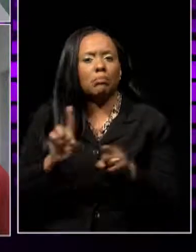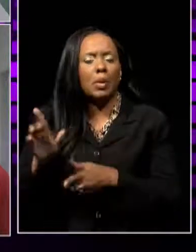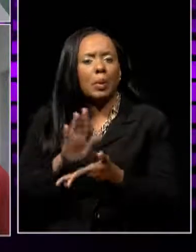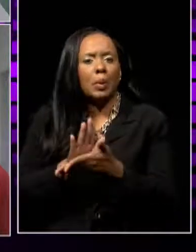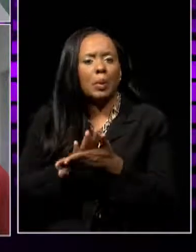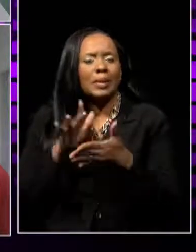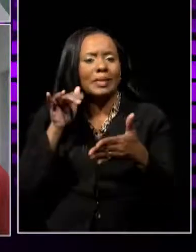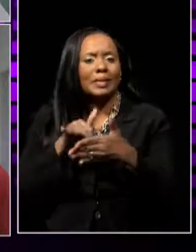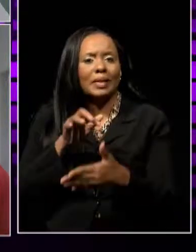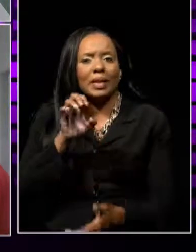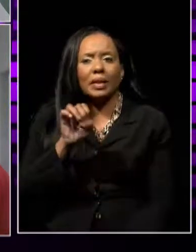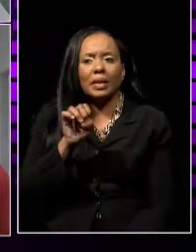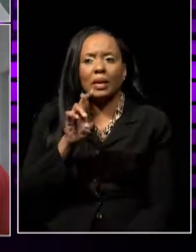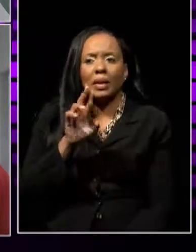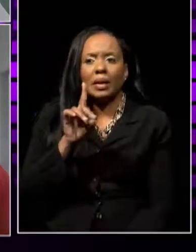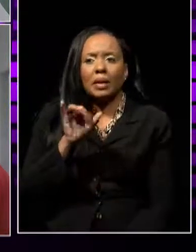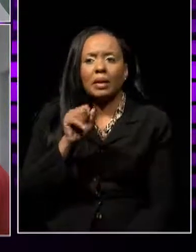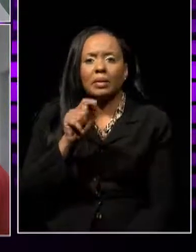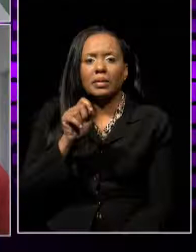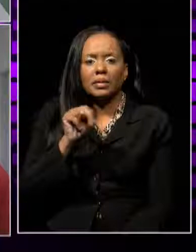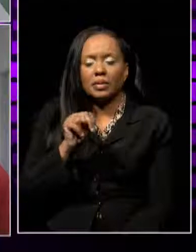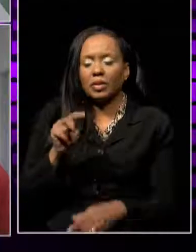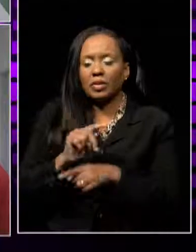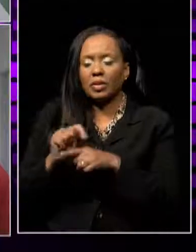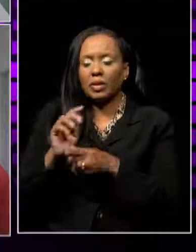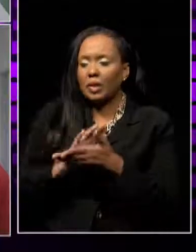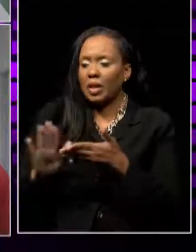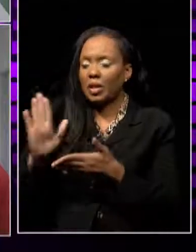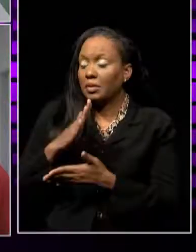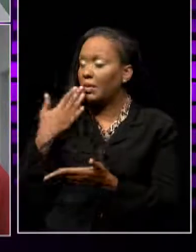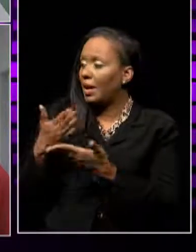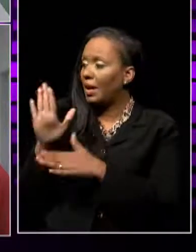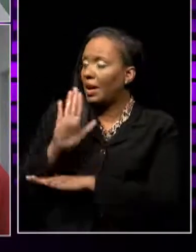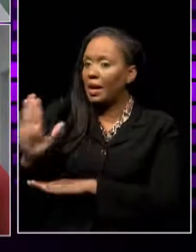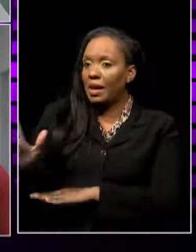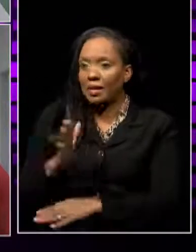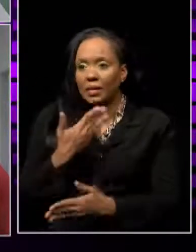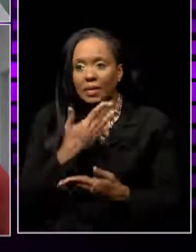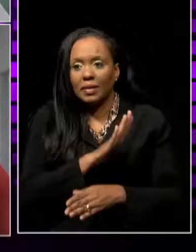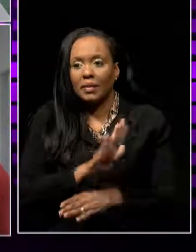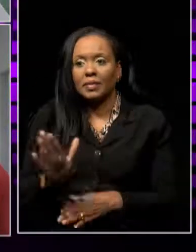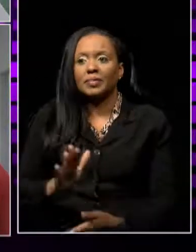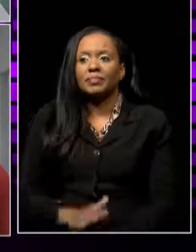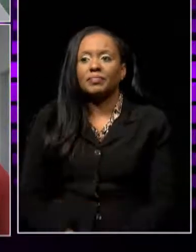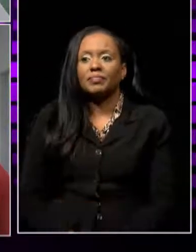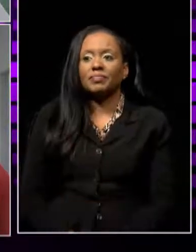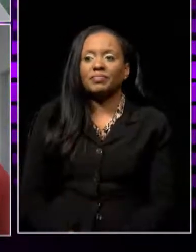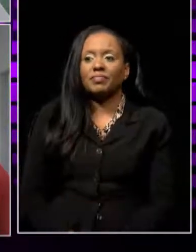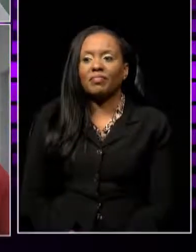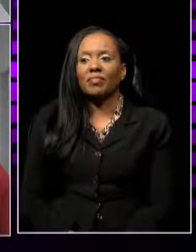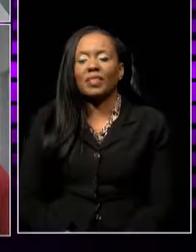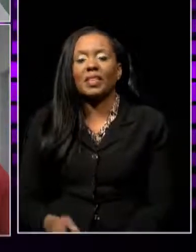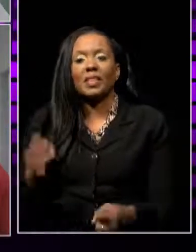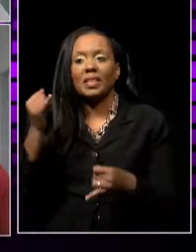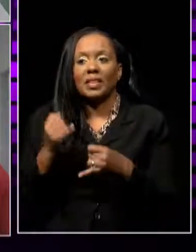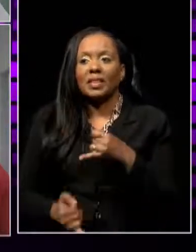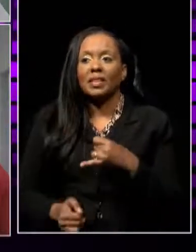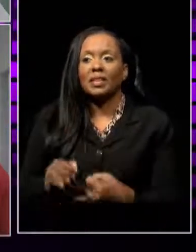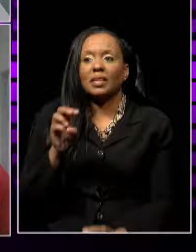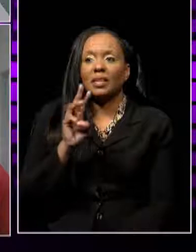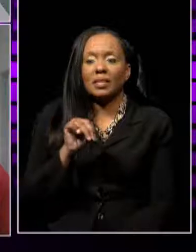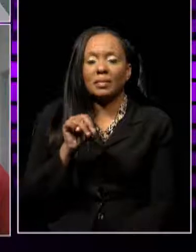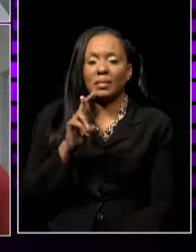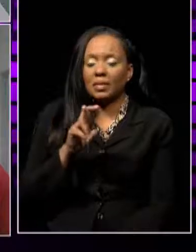Ms. Fergus. Good afternoon, Terrell. Thank you for having me. Good afternoon to the panel as well. And last but not least, we have Mr.